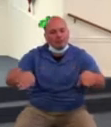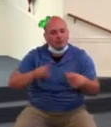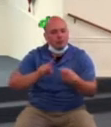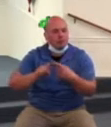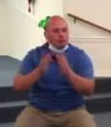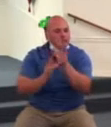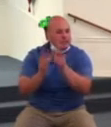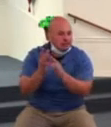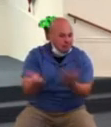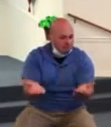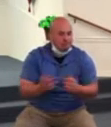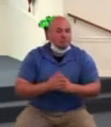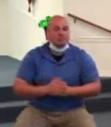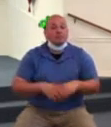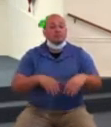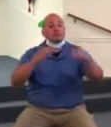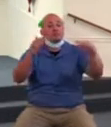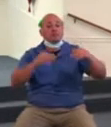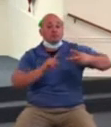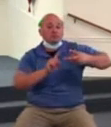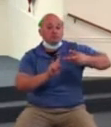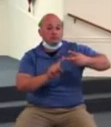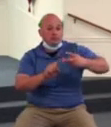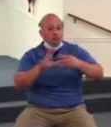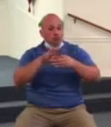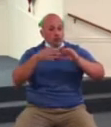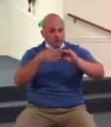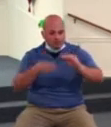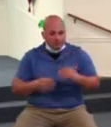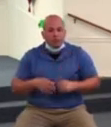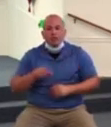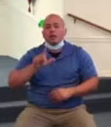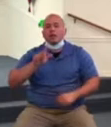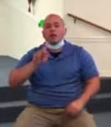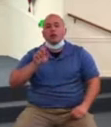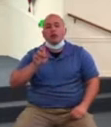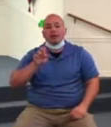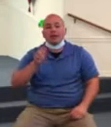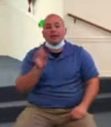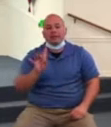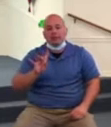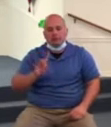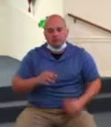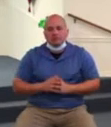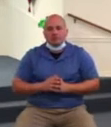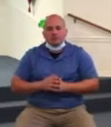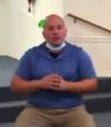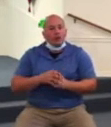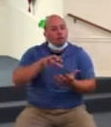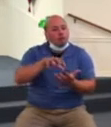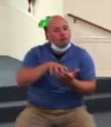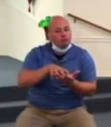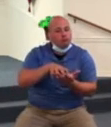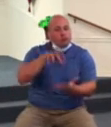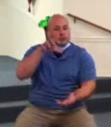The next story, Luke 18, verse 18, the rich ruler.